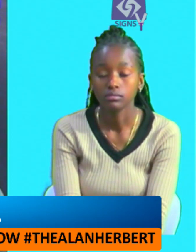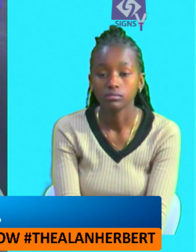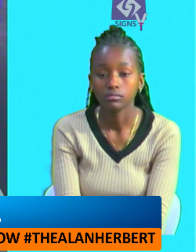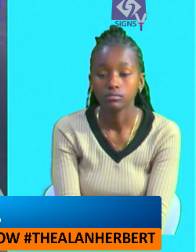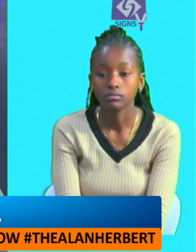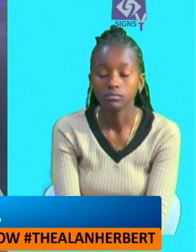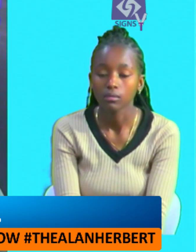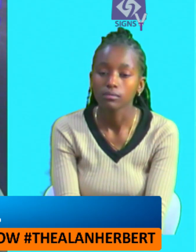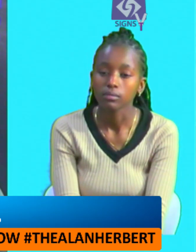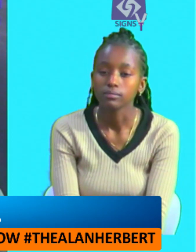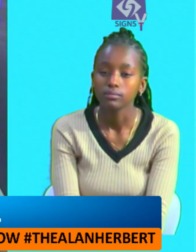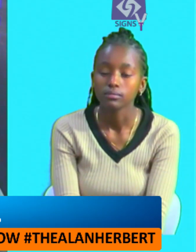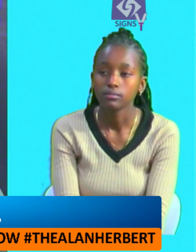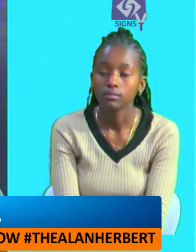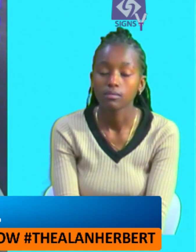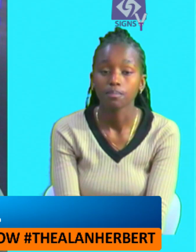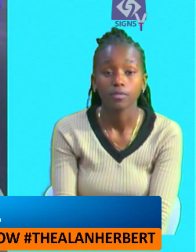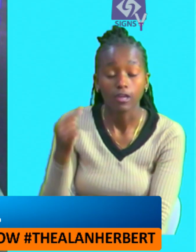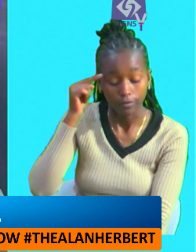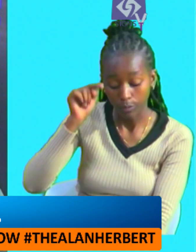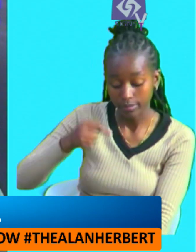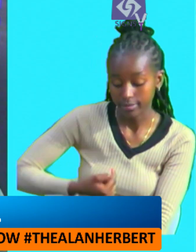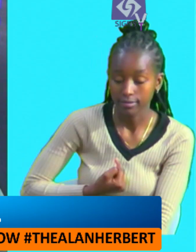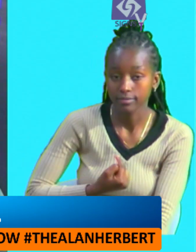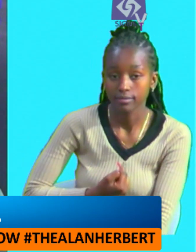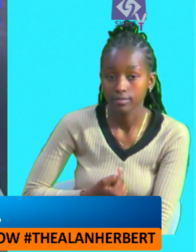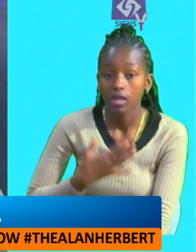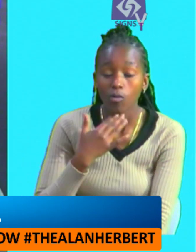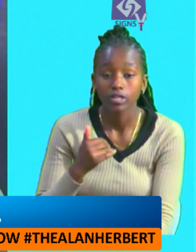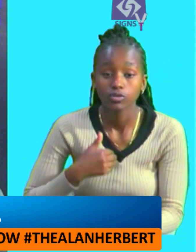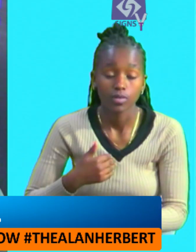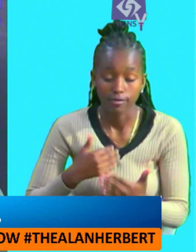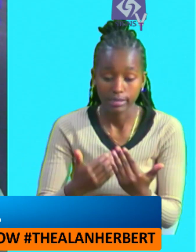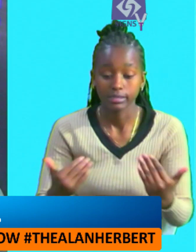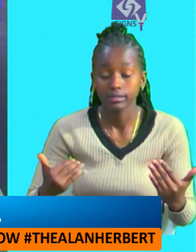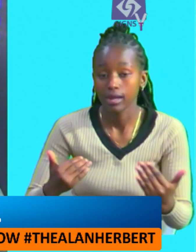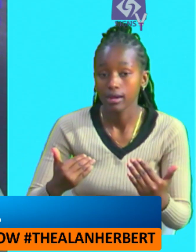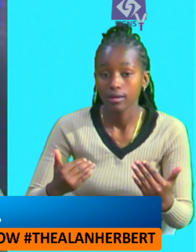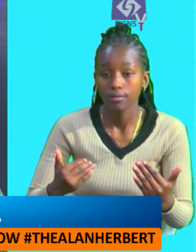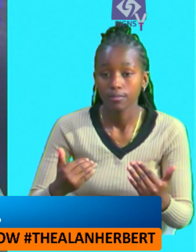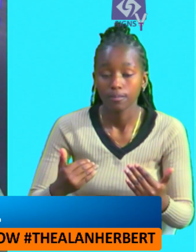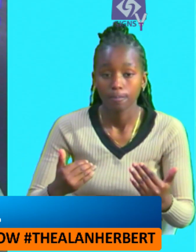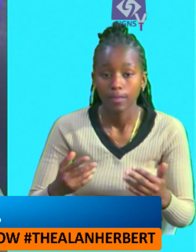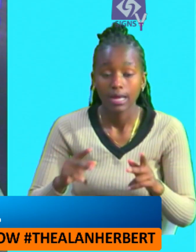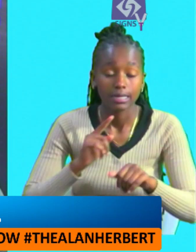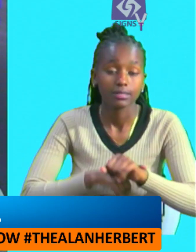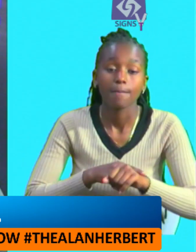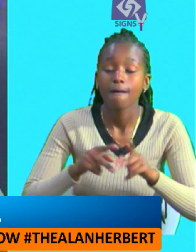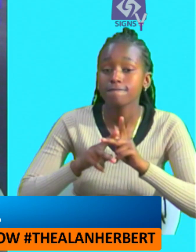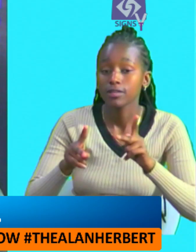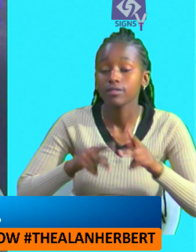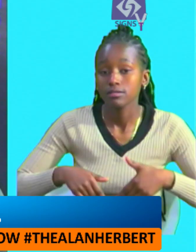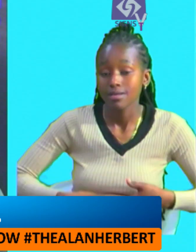on? Number one, her youth. I don't feel like she enjoyed her youth